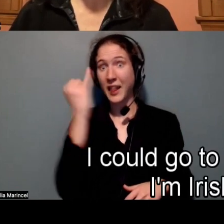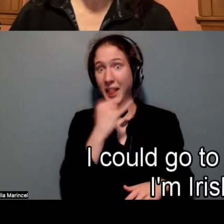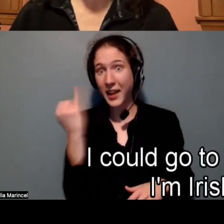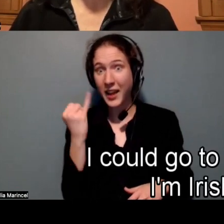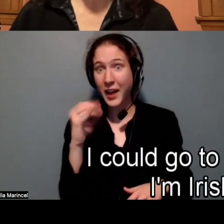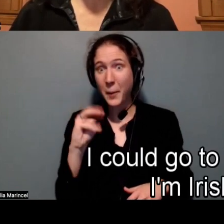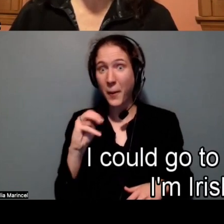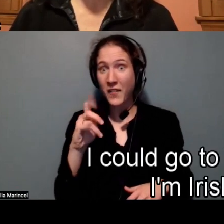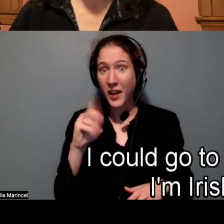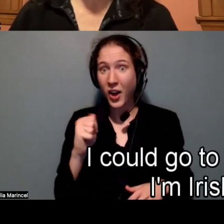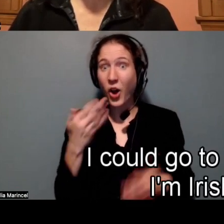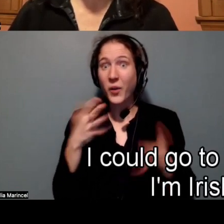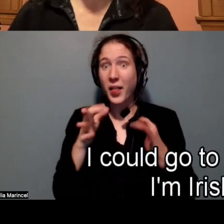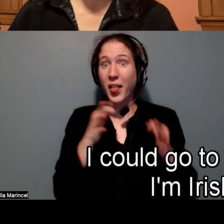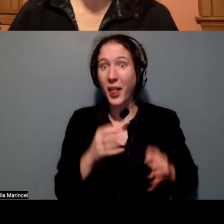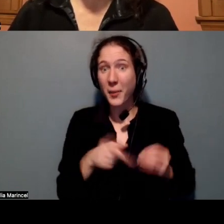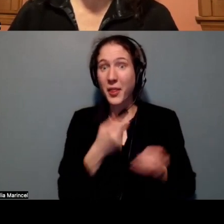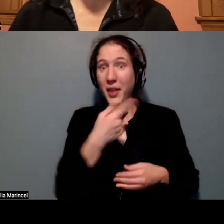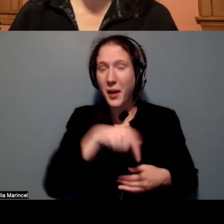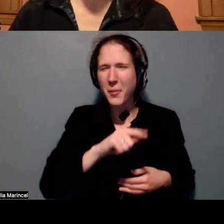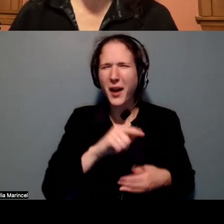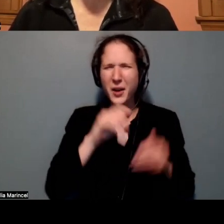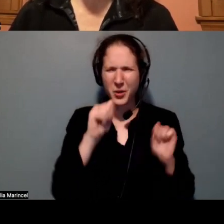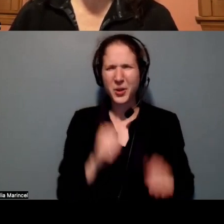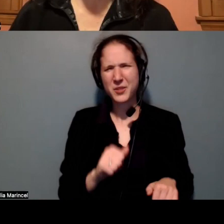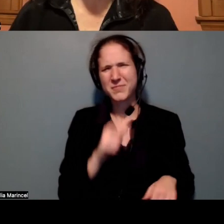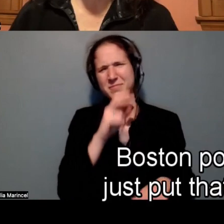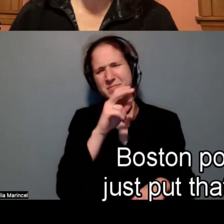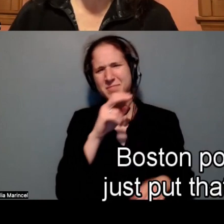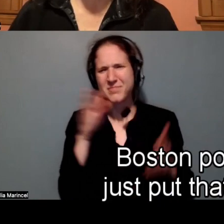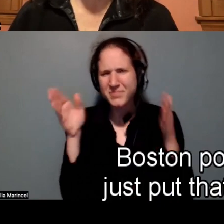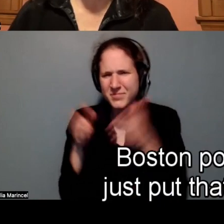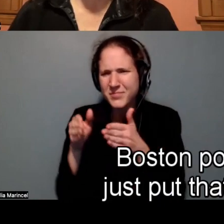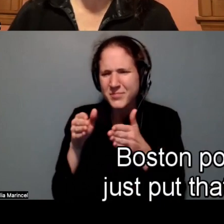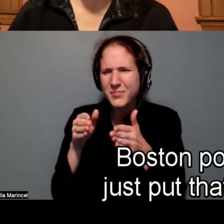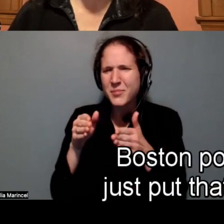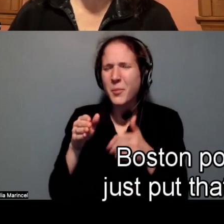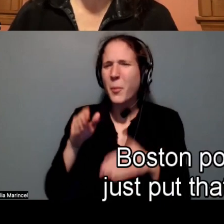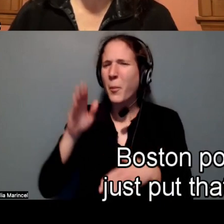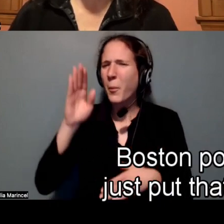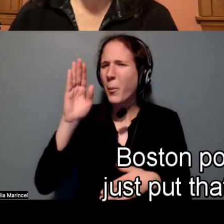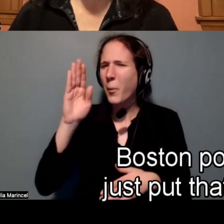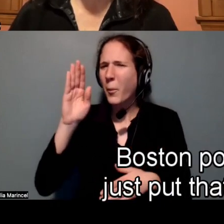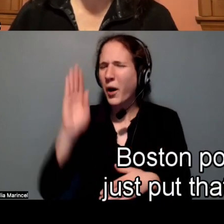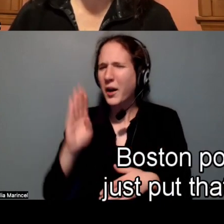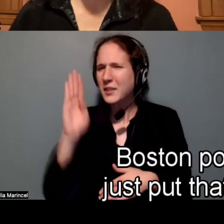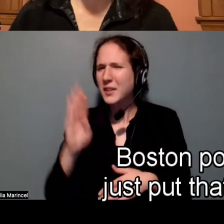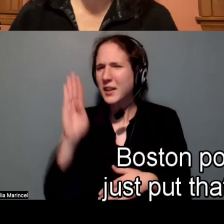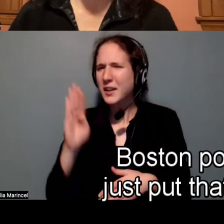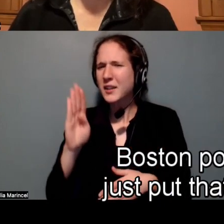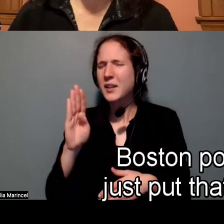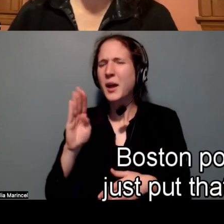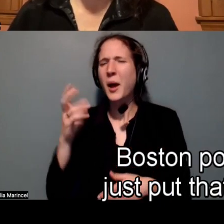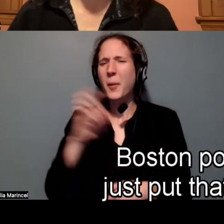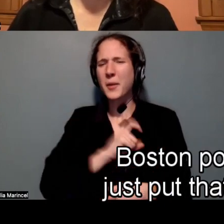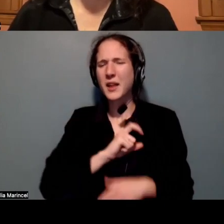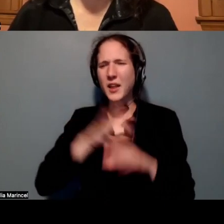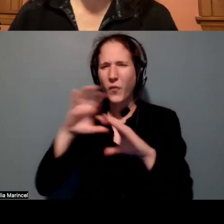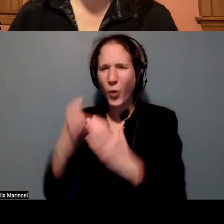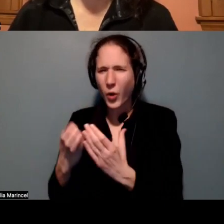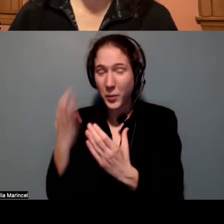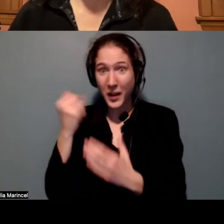go to Boston, because I'm Irish American, Boston police force, and just put that